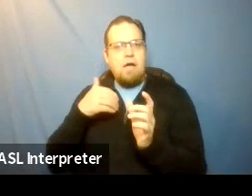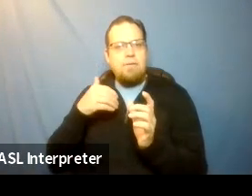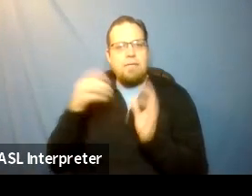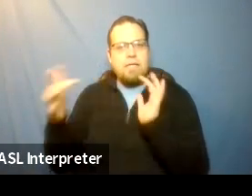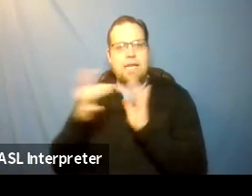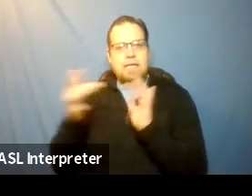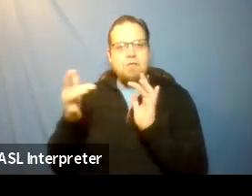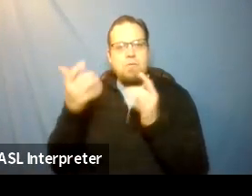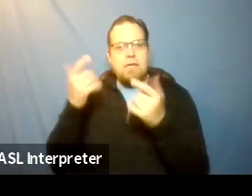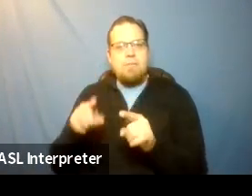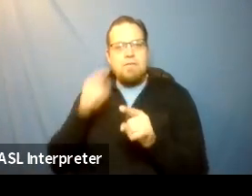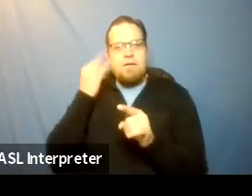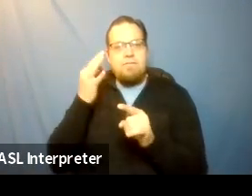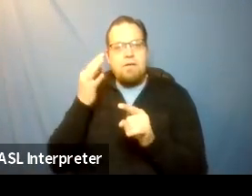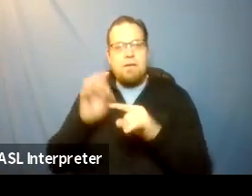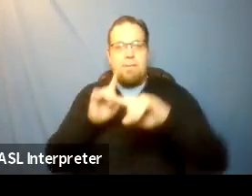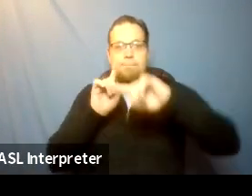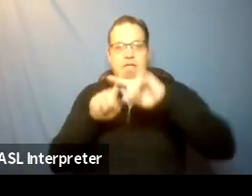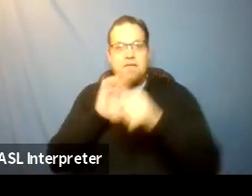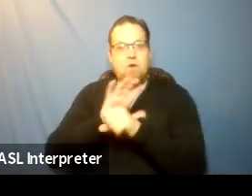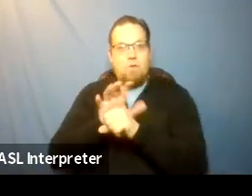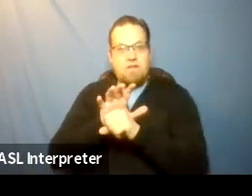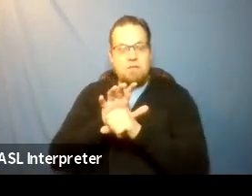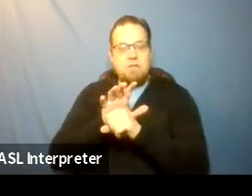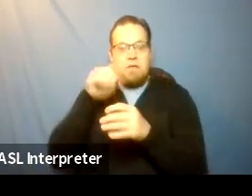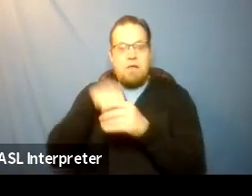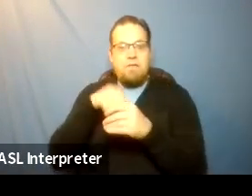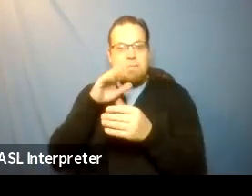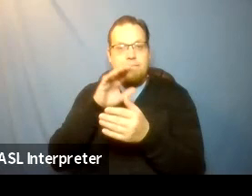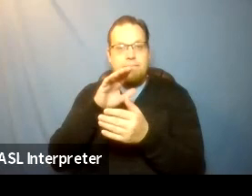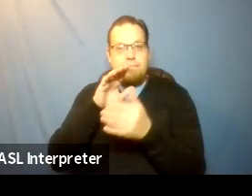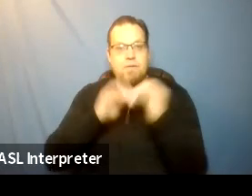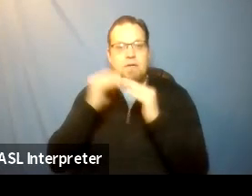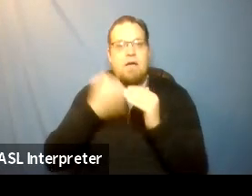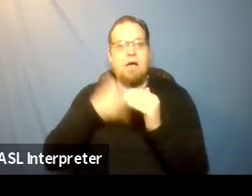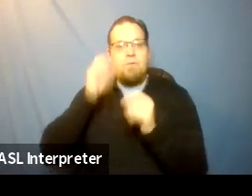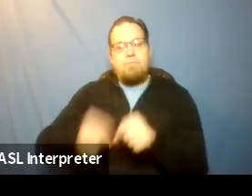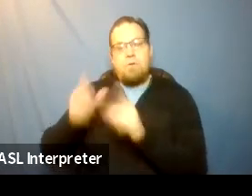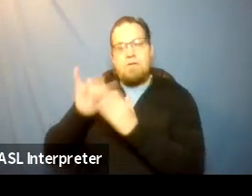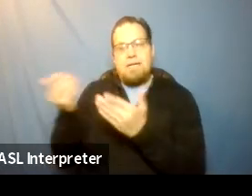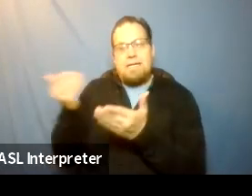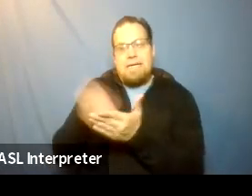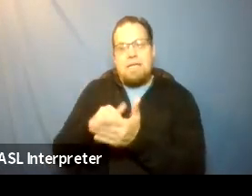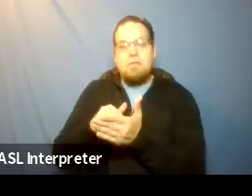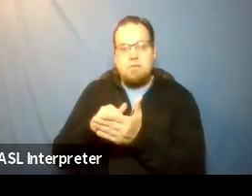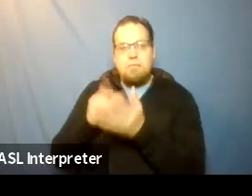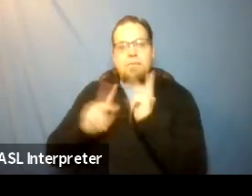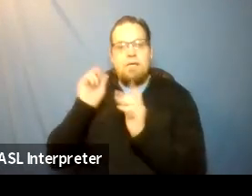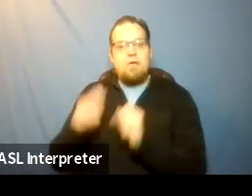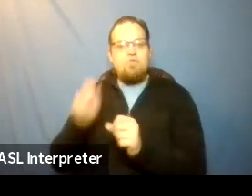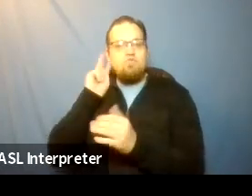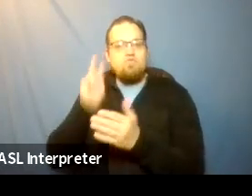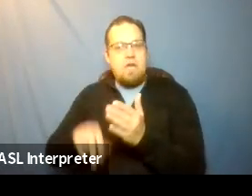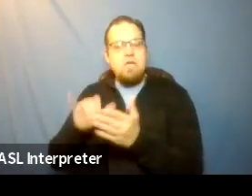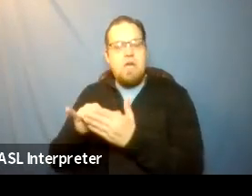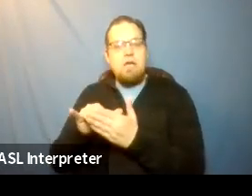what happens when there is a positive case in the school building. So I'll repost that in the chat so people can click that link and read exactly what